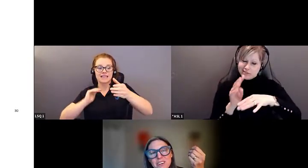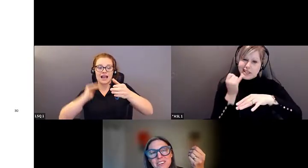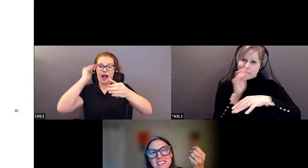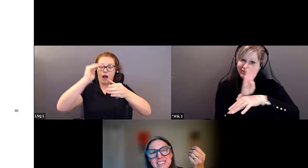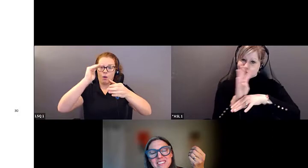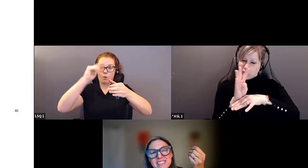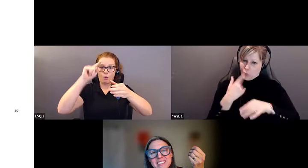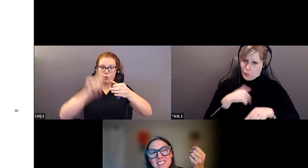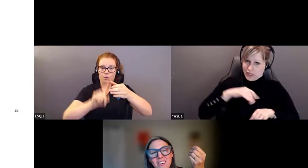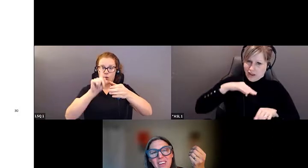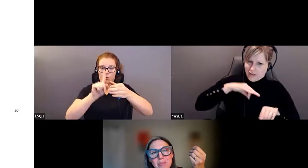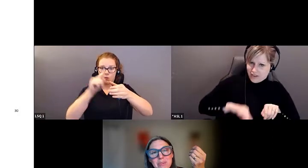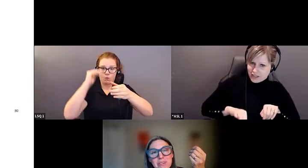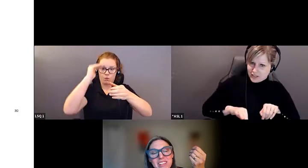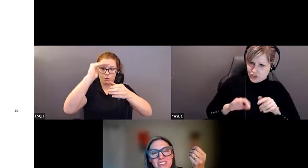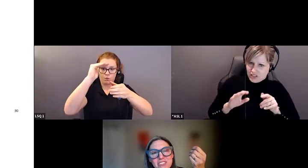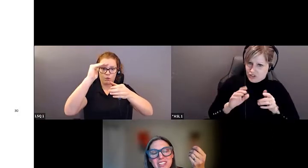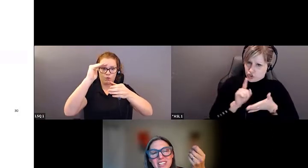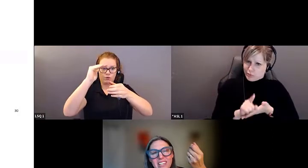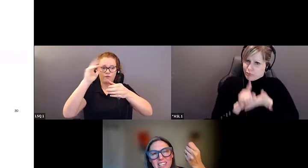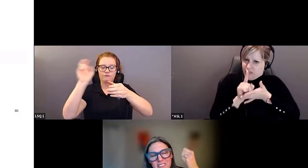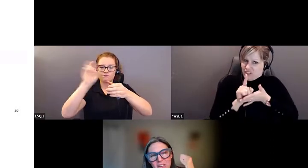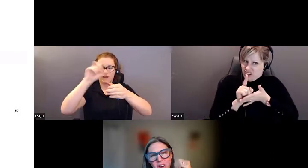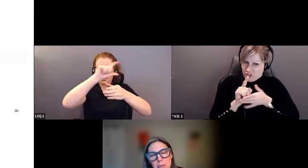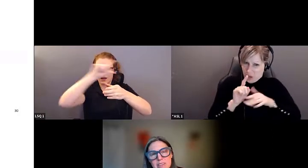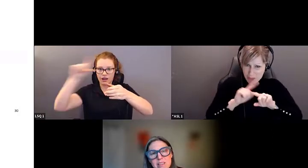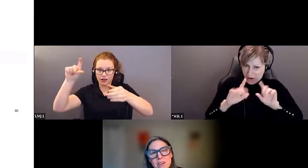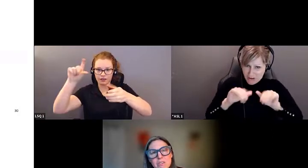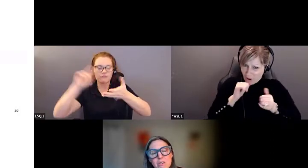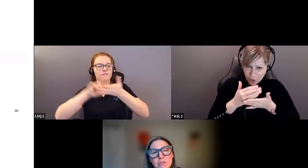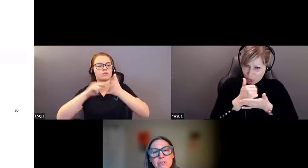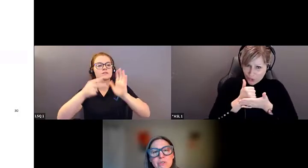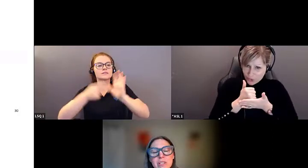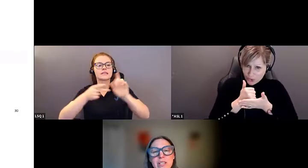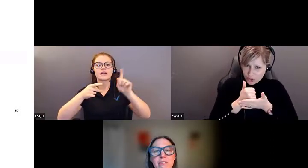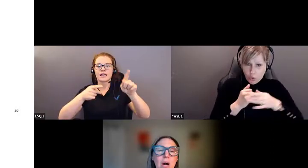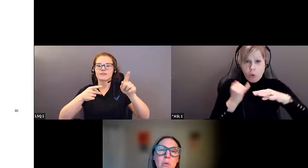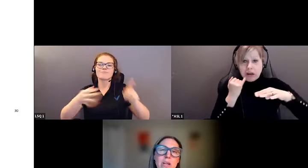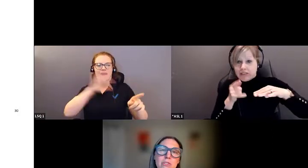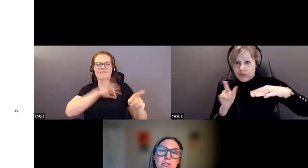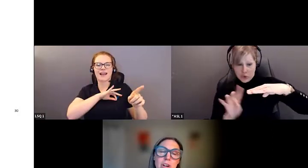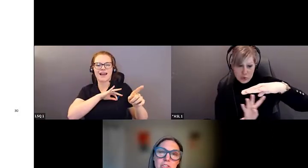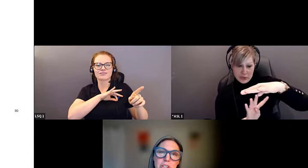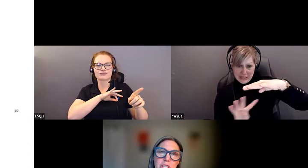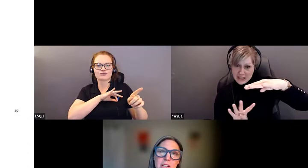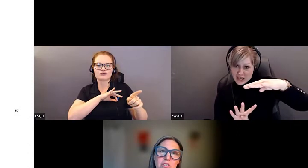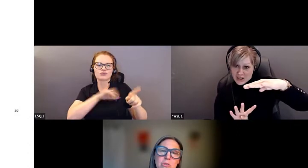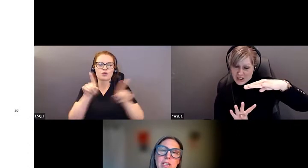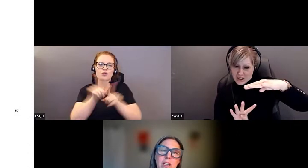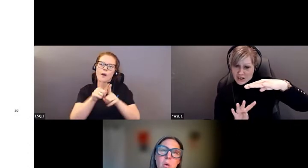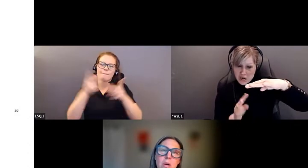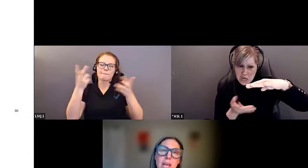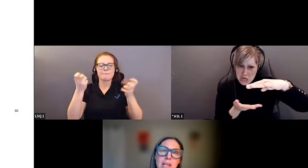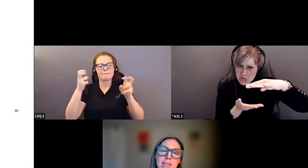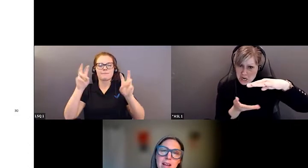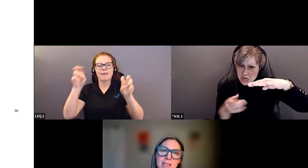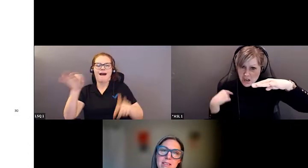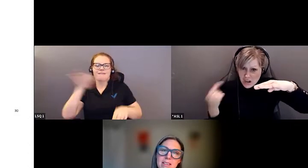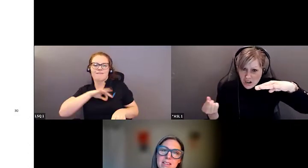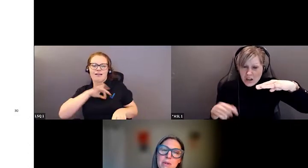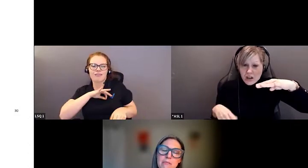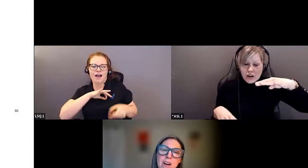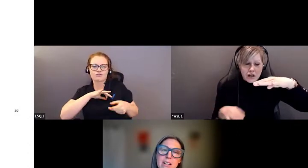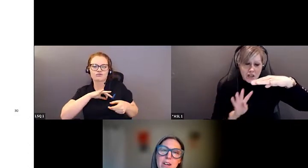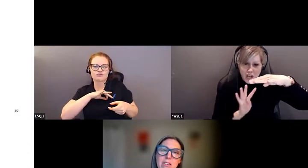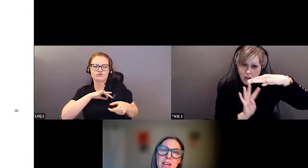nothing to earn it. We call that privilege. And the opposite is also true. If how we are structured in history locates